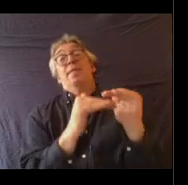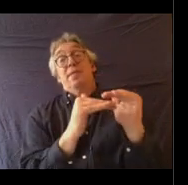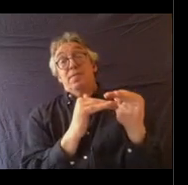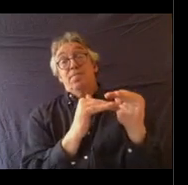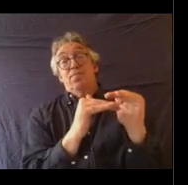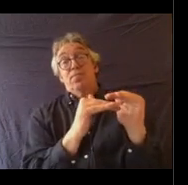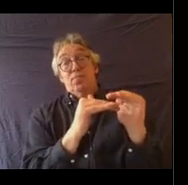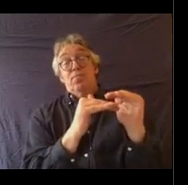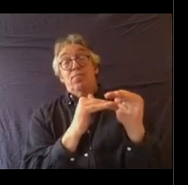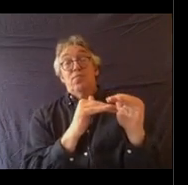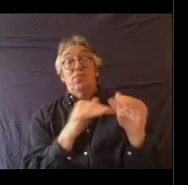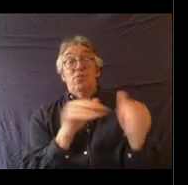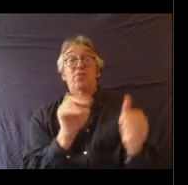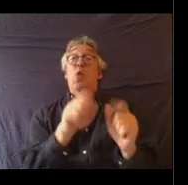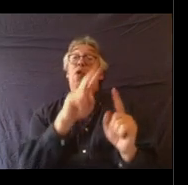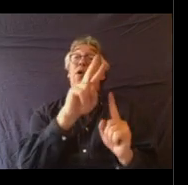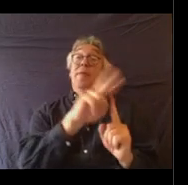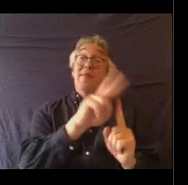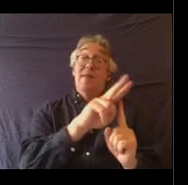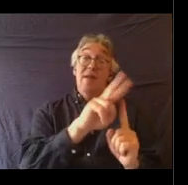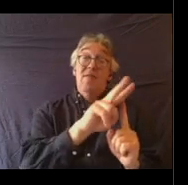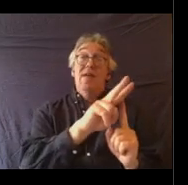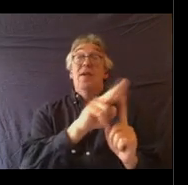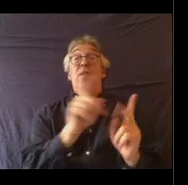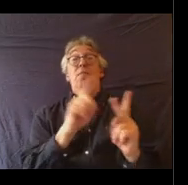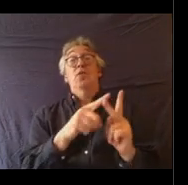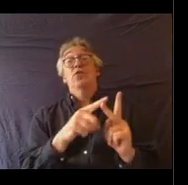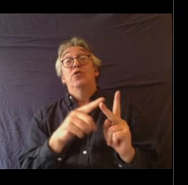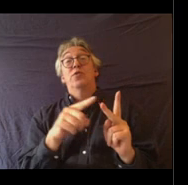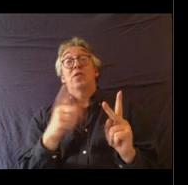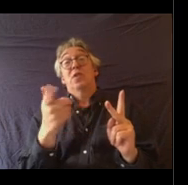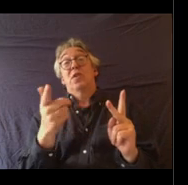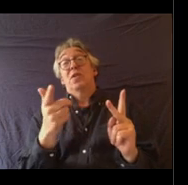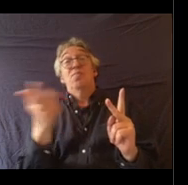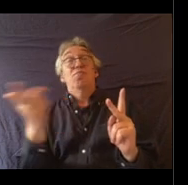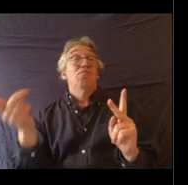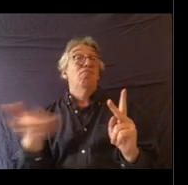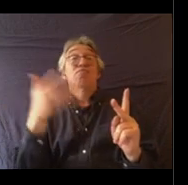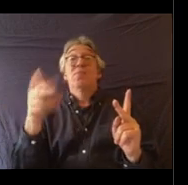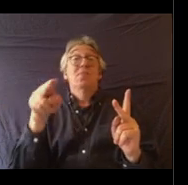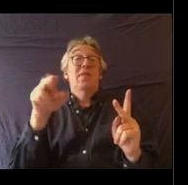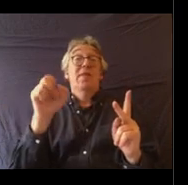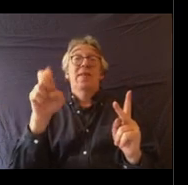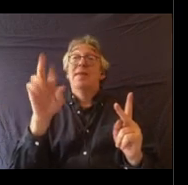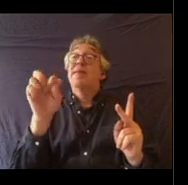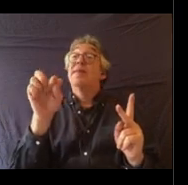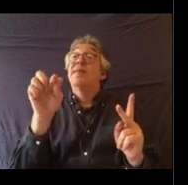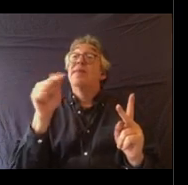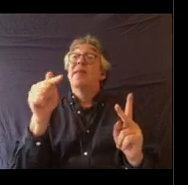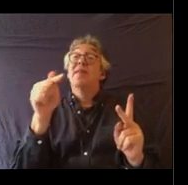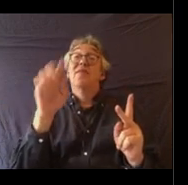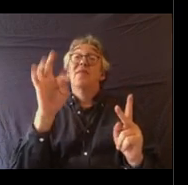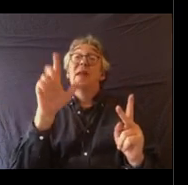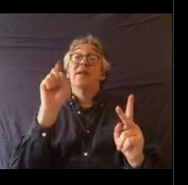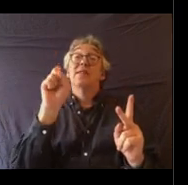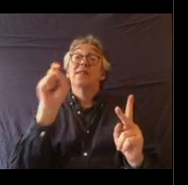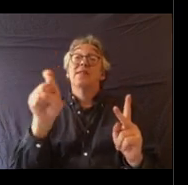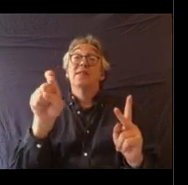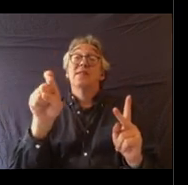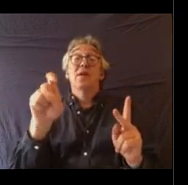services and on TV broadcasts, so on Netflix and on TV broadcast. And most harmful content, for instance,